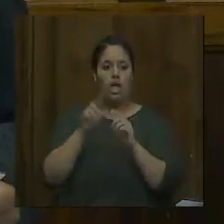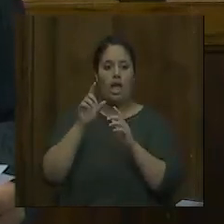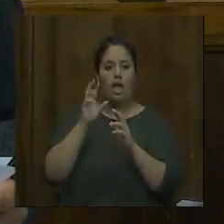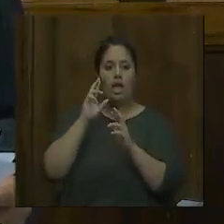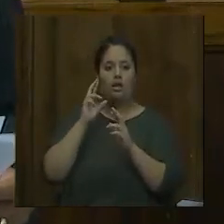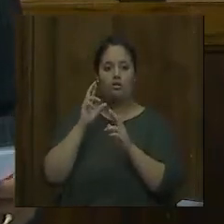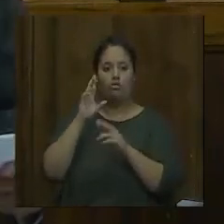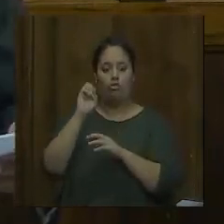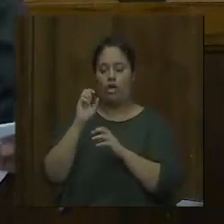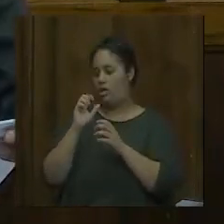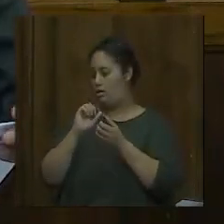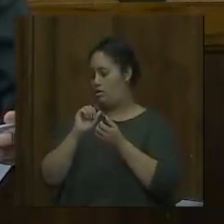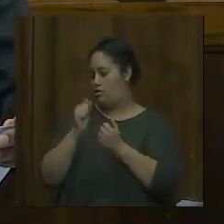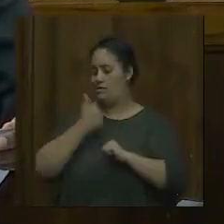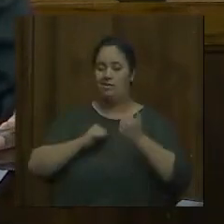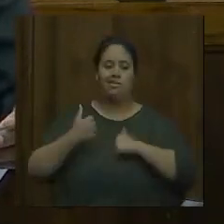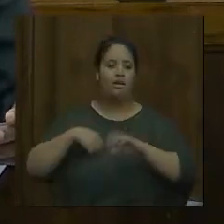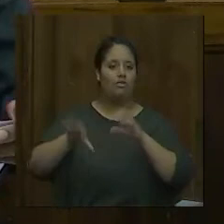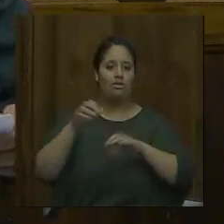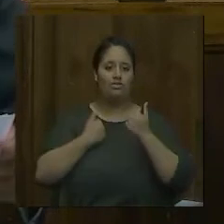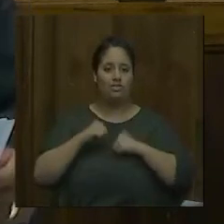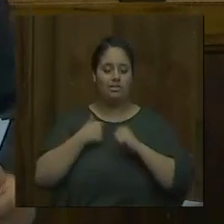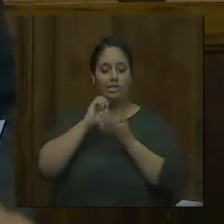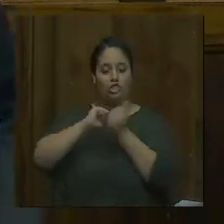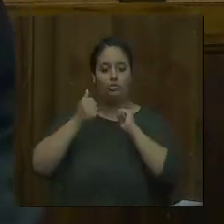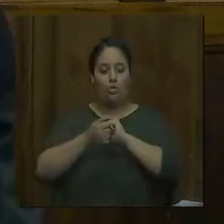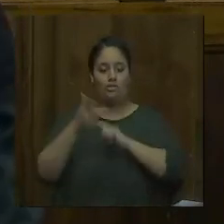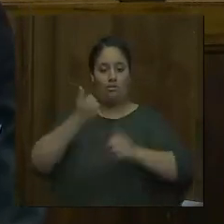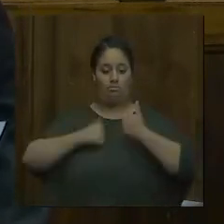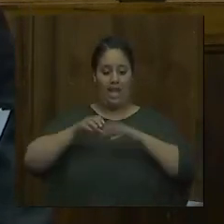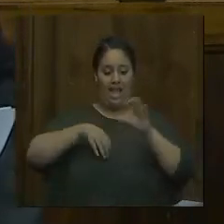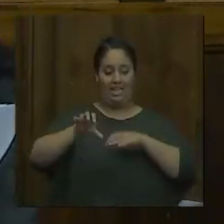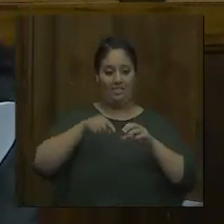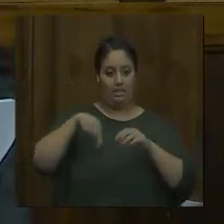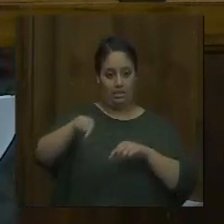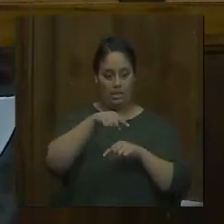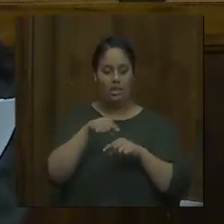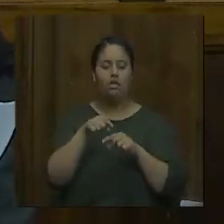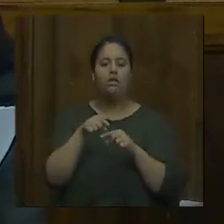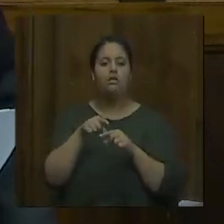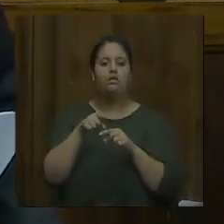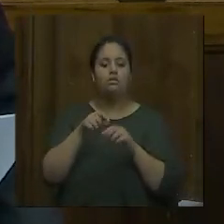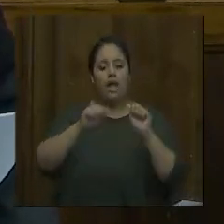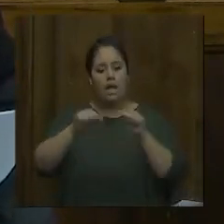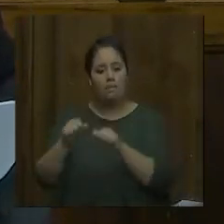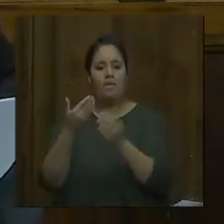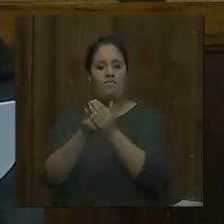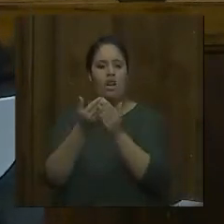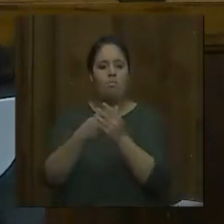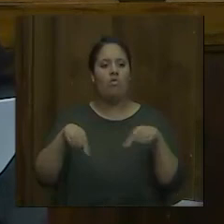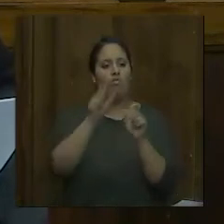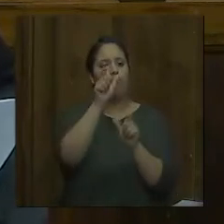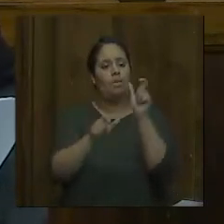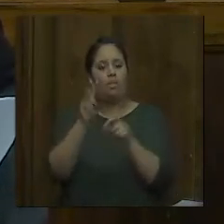Recreation, aims to provide sporting and recreation activities available for the inhabitants of the Western